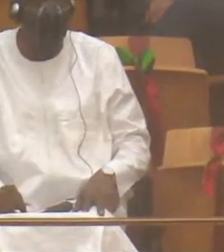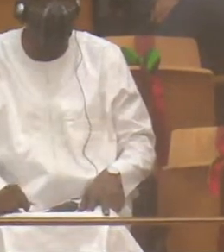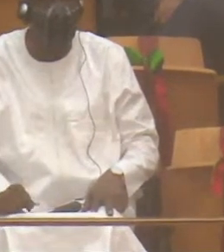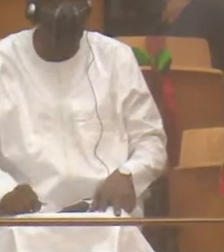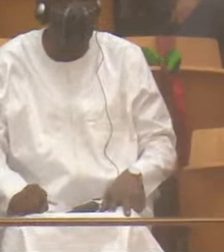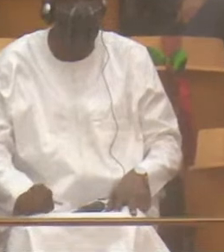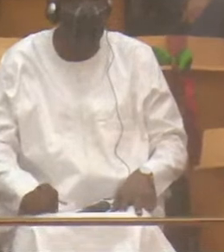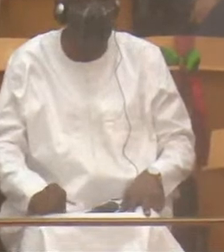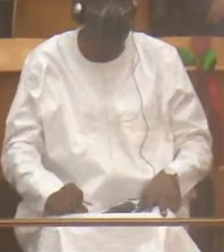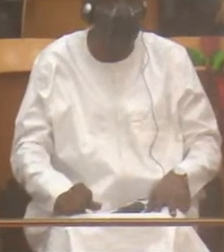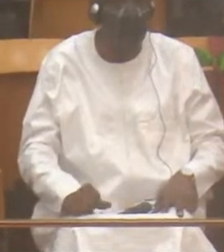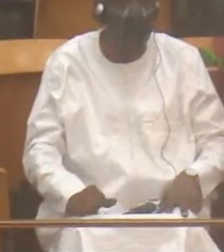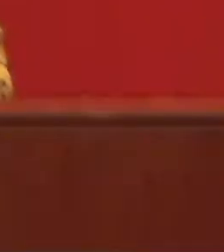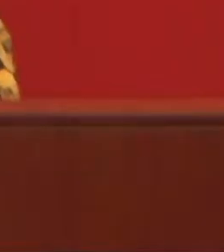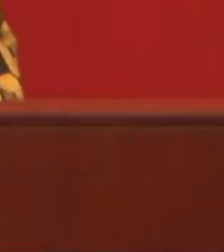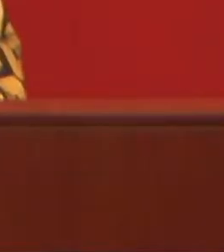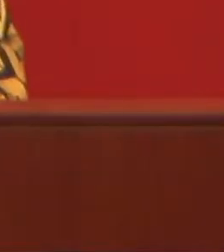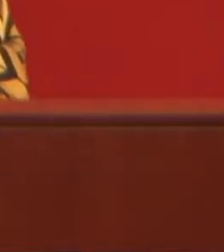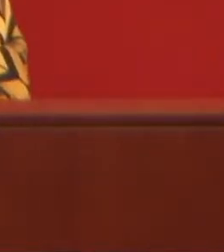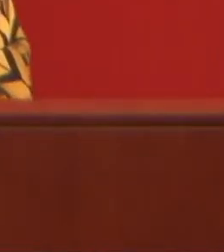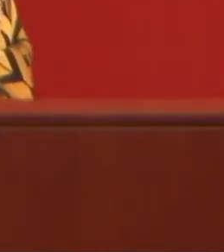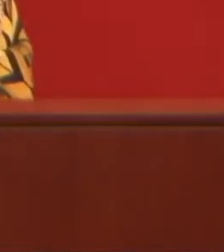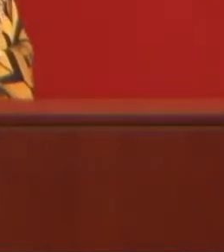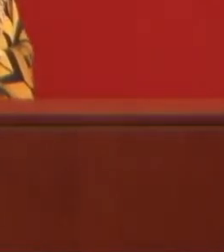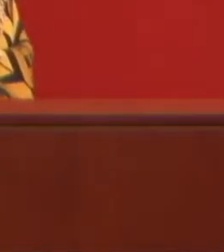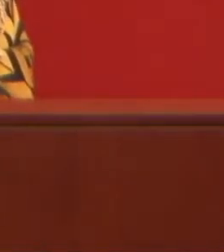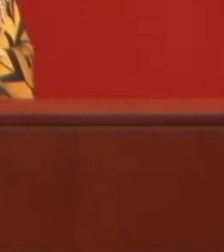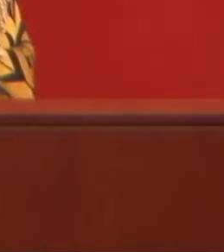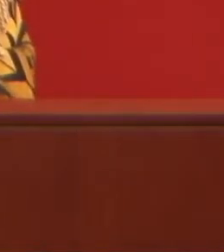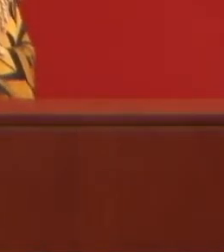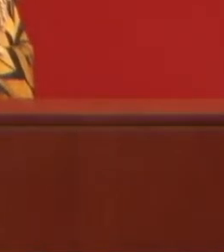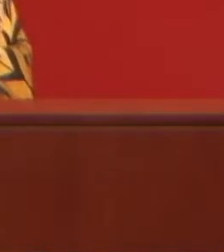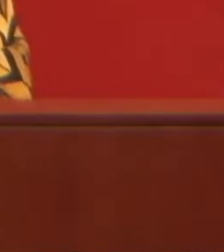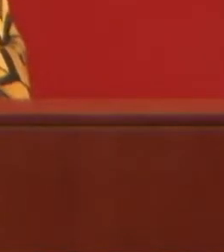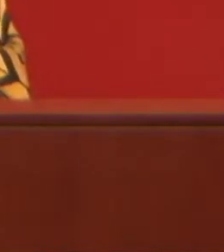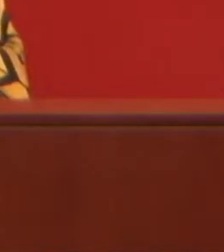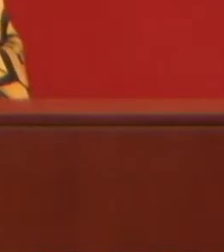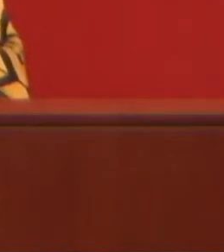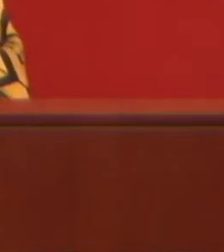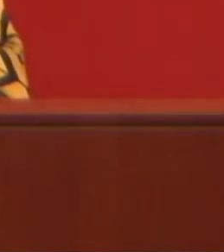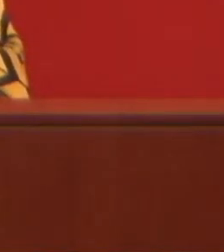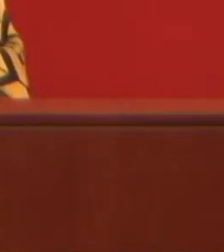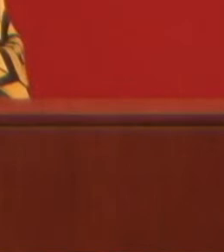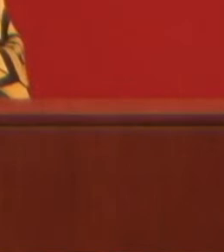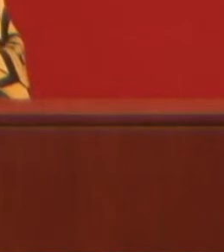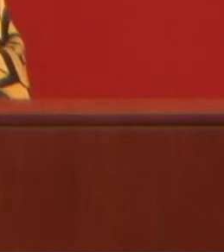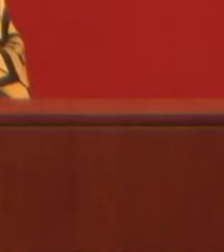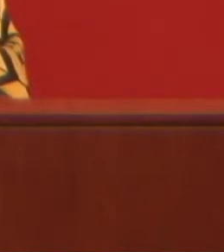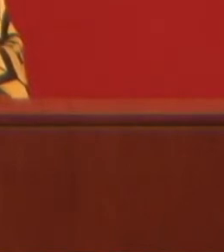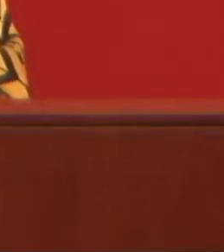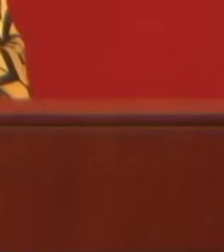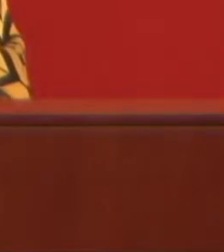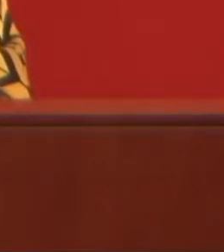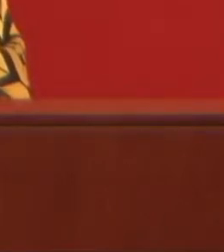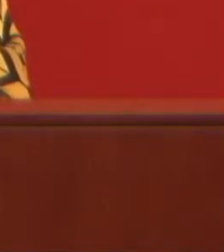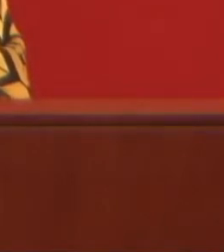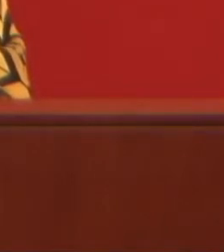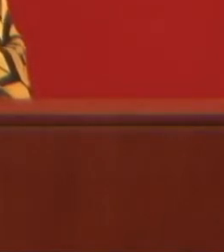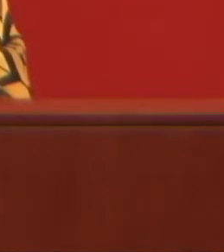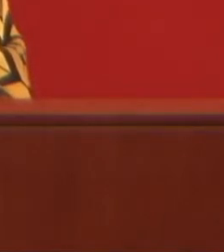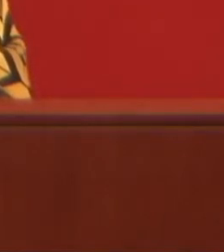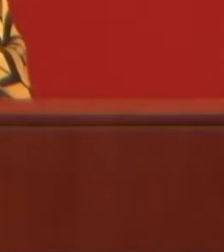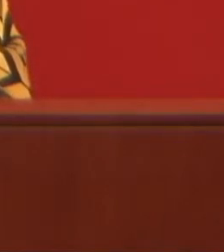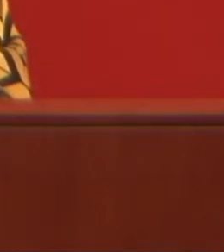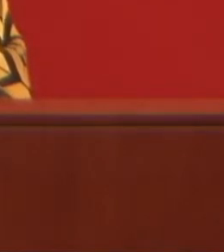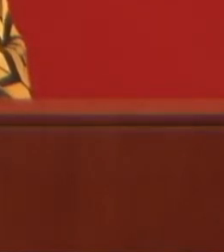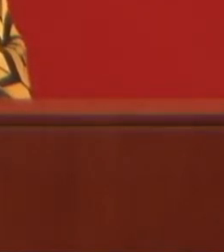Your Excellency, in conclusion, it is my conviction that our respective